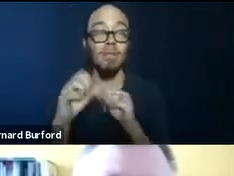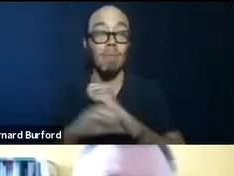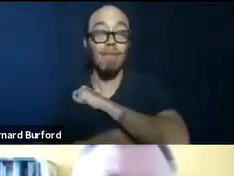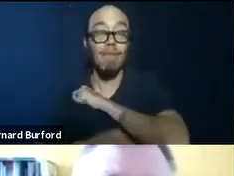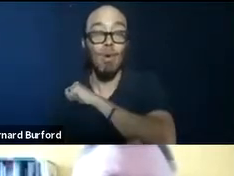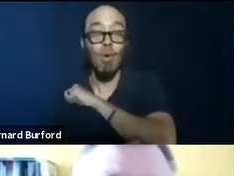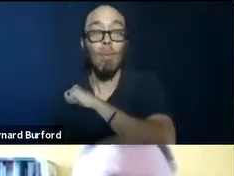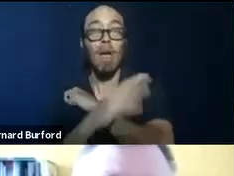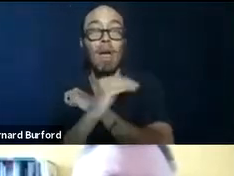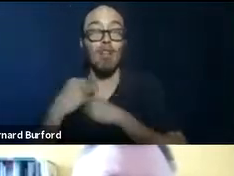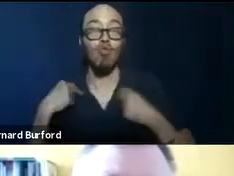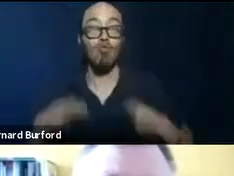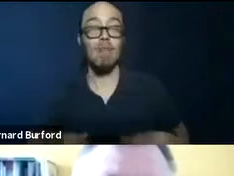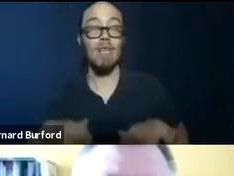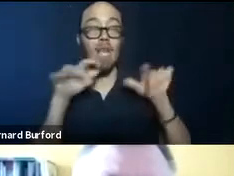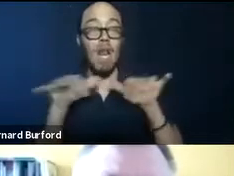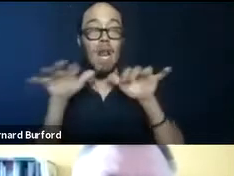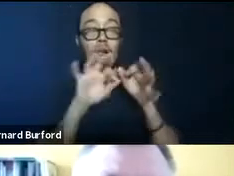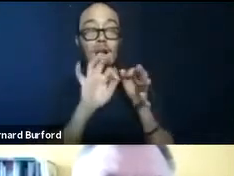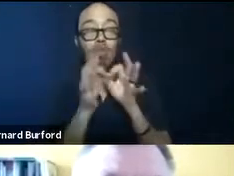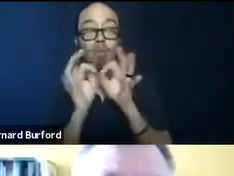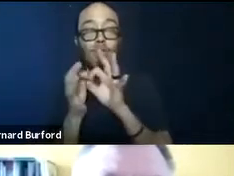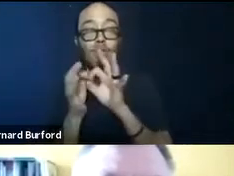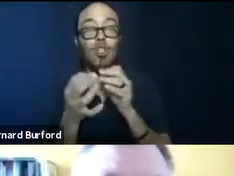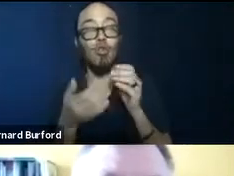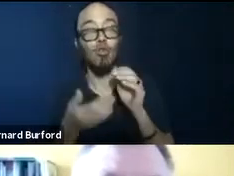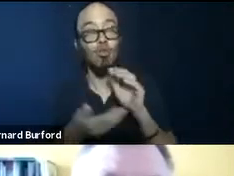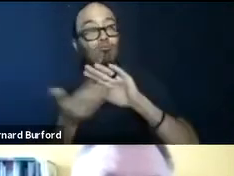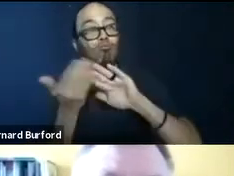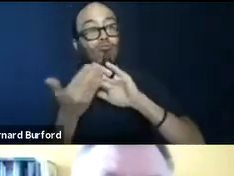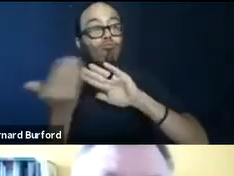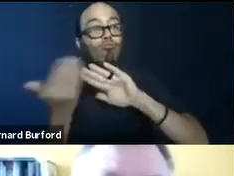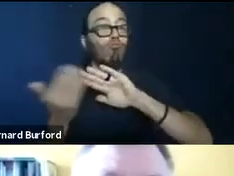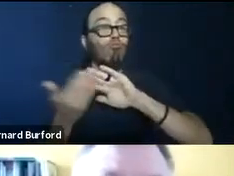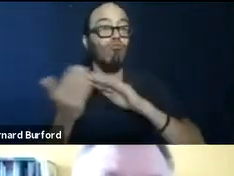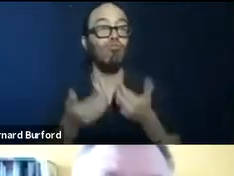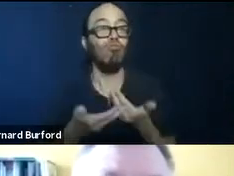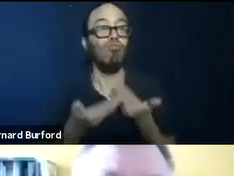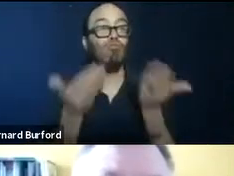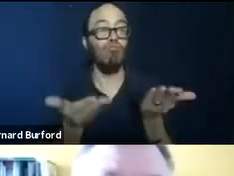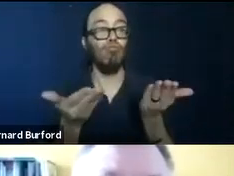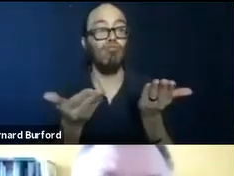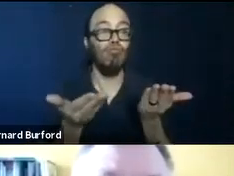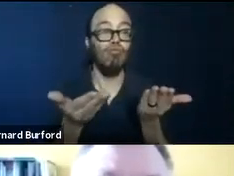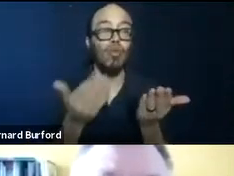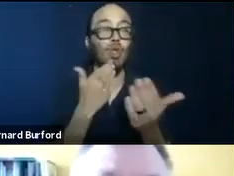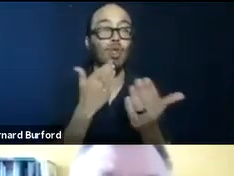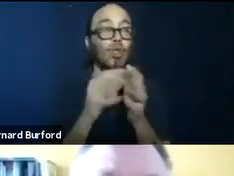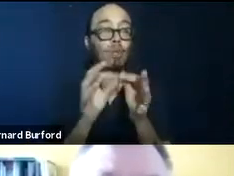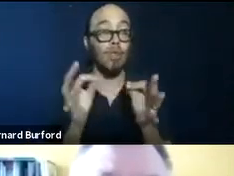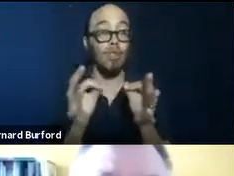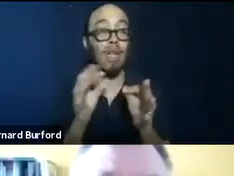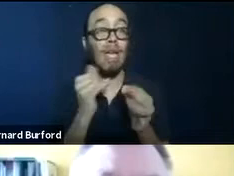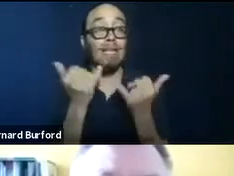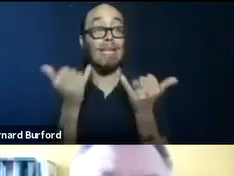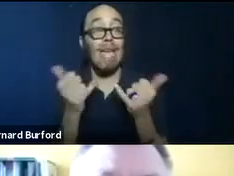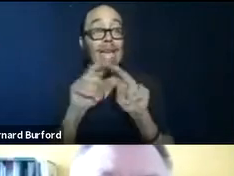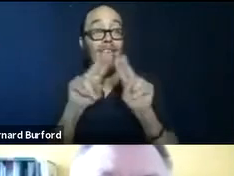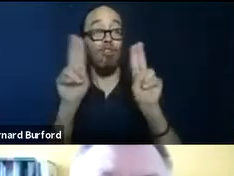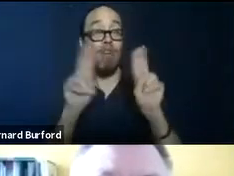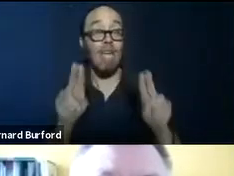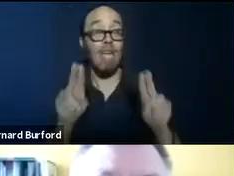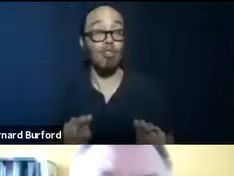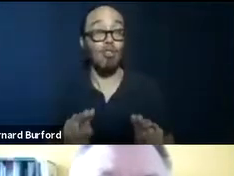human transcribers to provide efficient captioning. And today, the international sign is provided